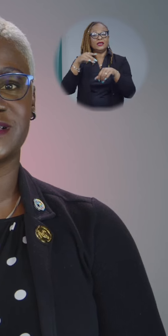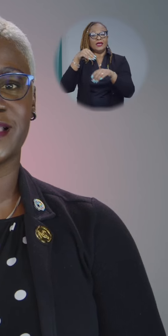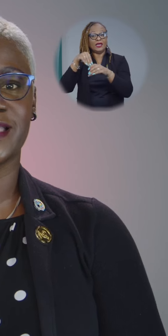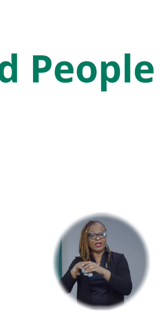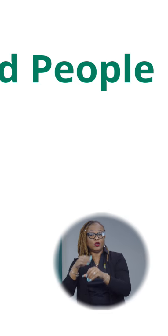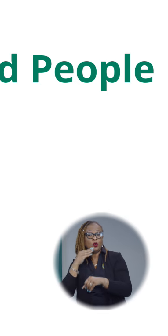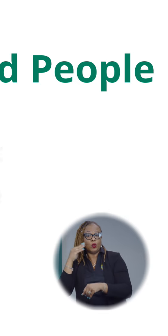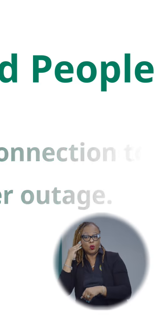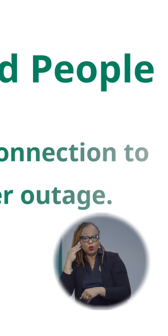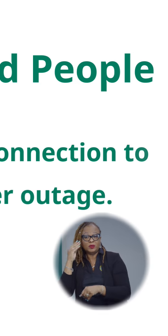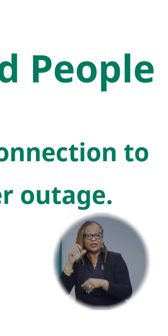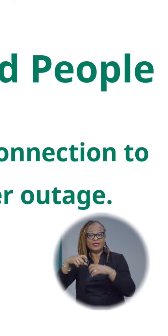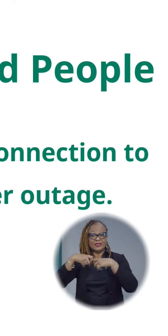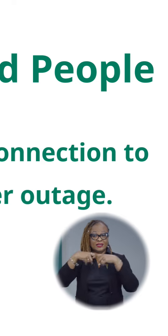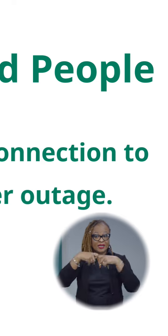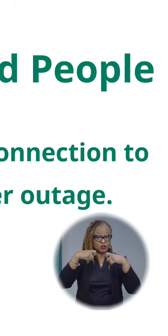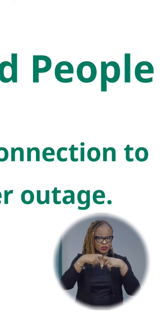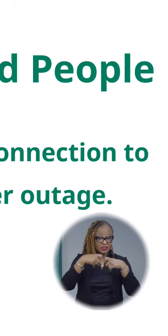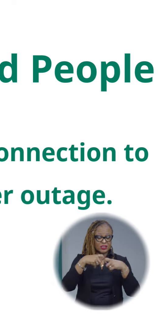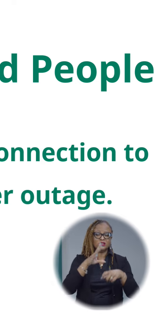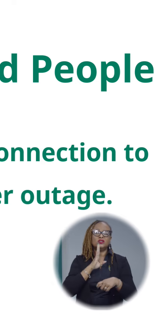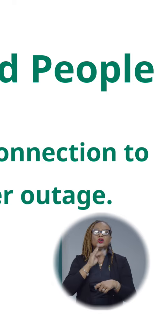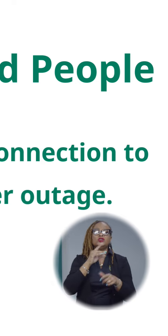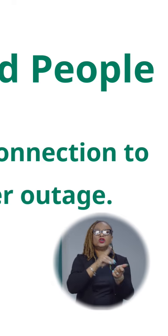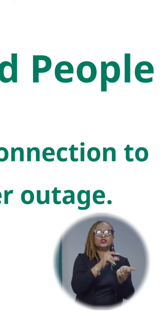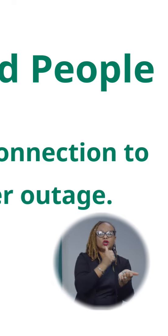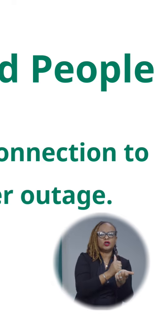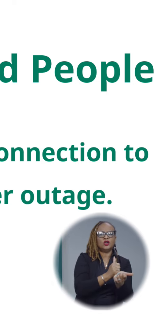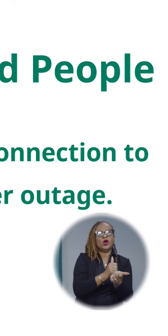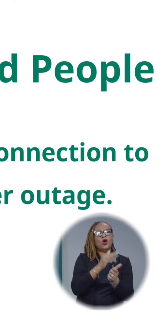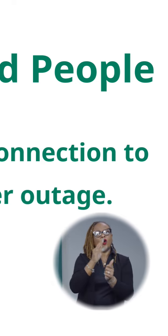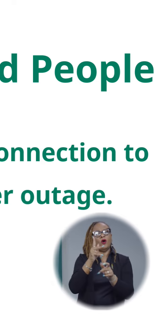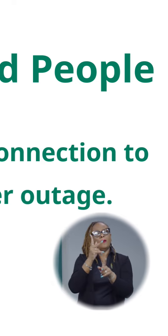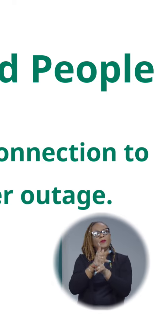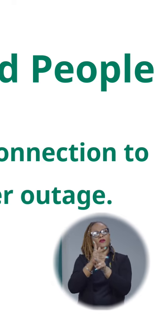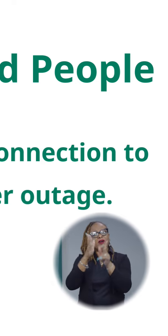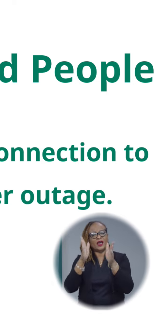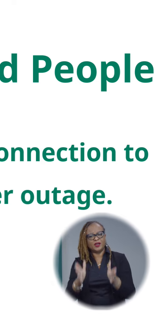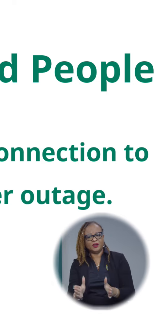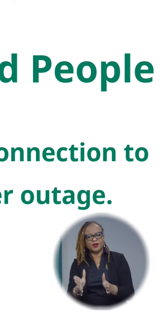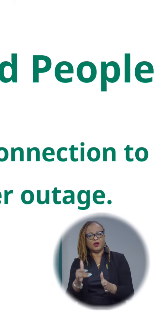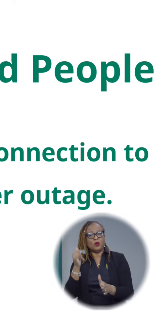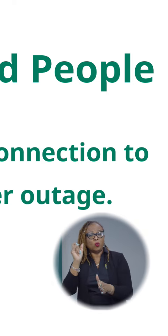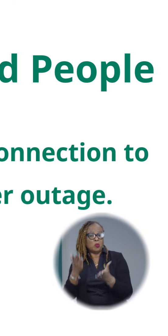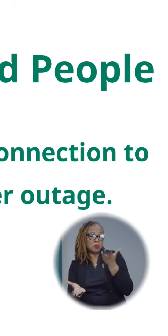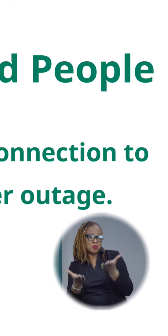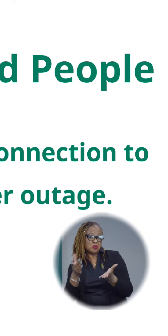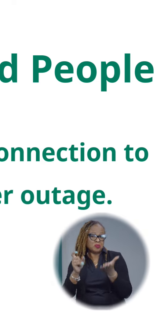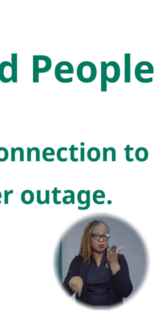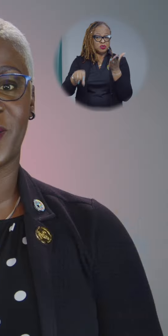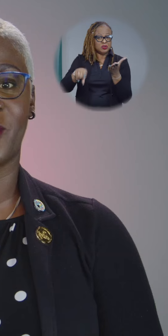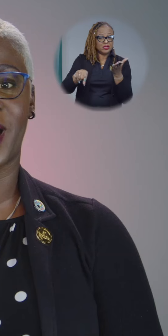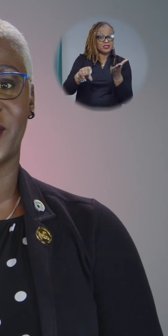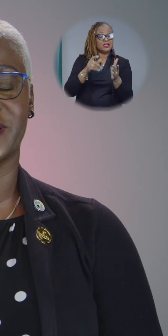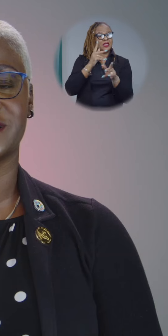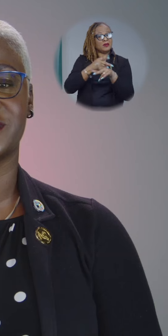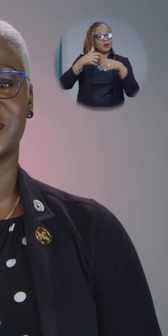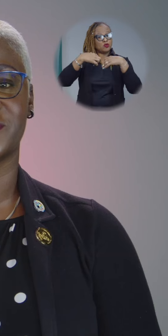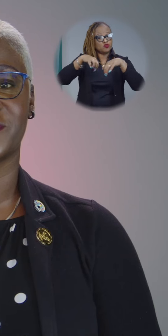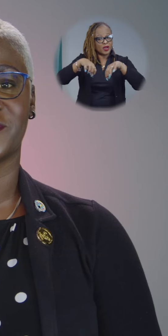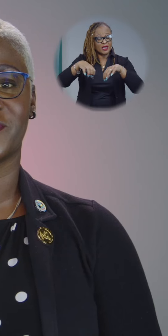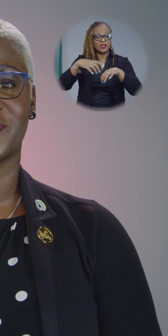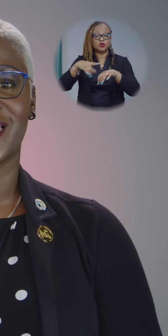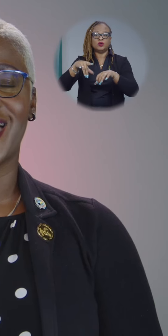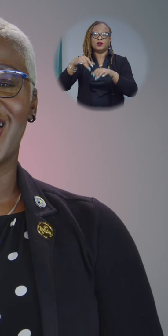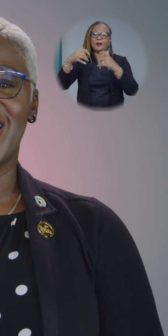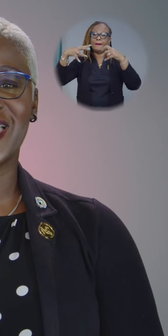electricity talk to your doctor or health care provider about what you may be able to do to keep it running during a power outage